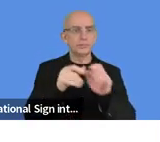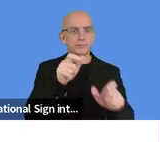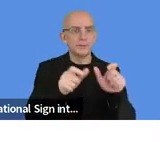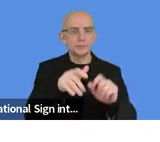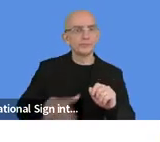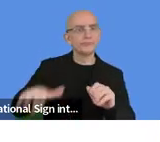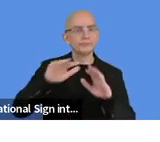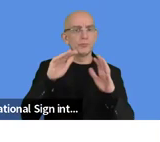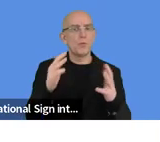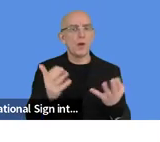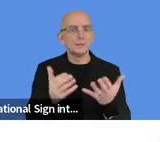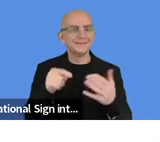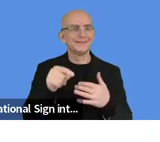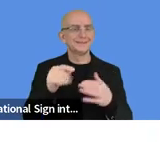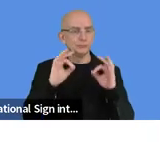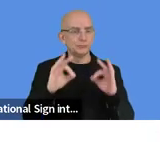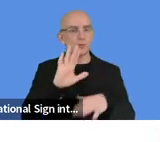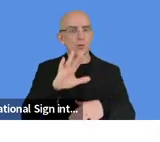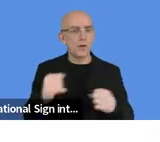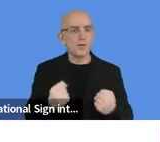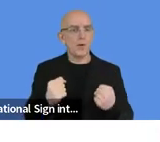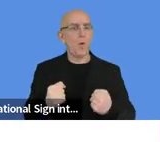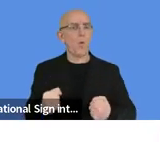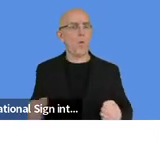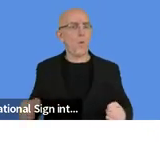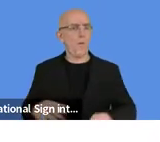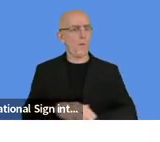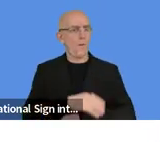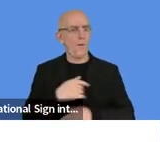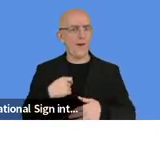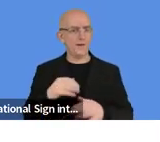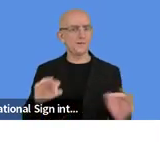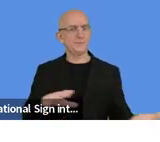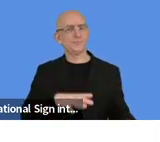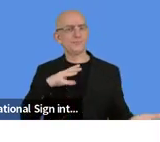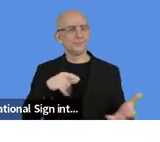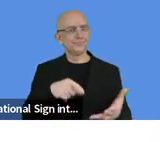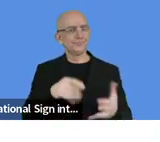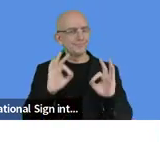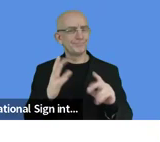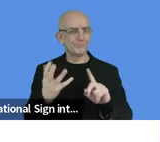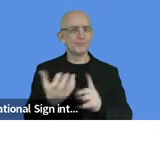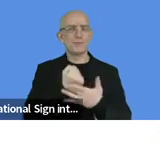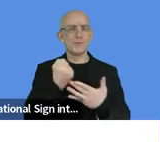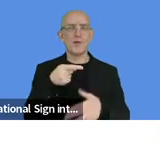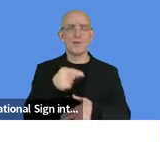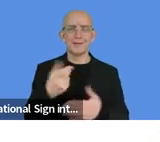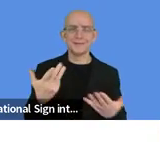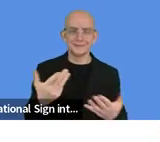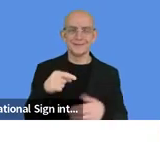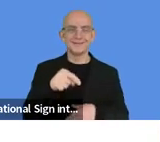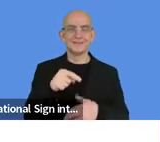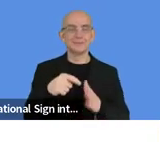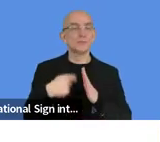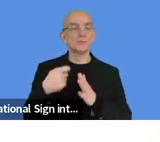massive community. And it's been created by startups and validated by experts so that we know